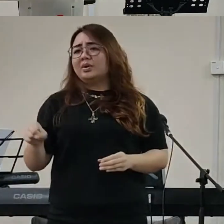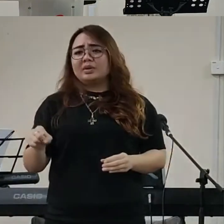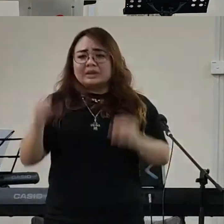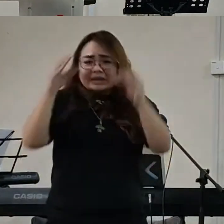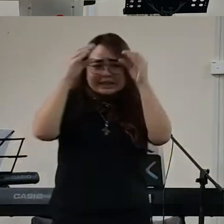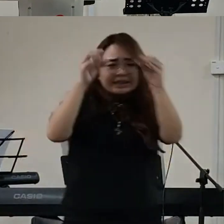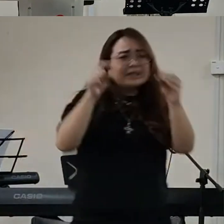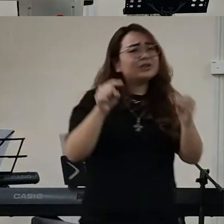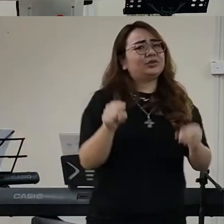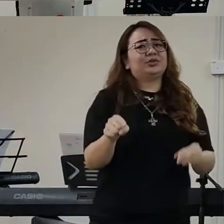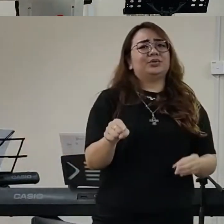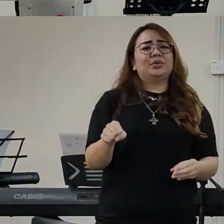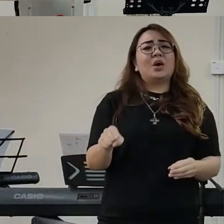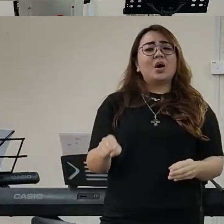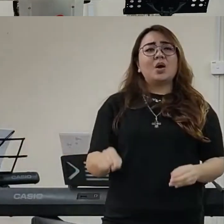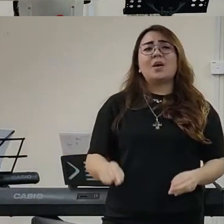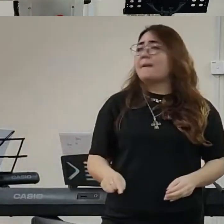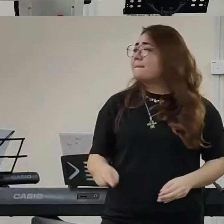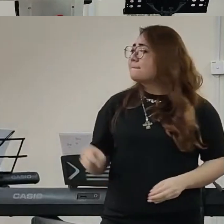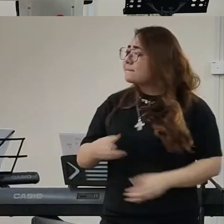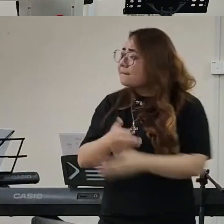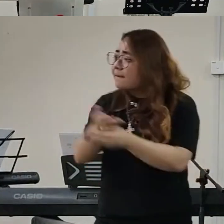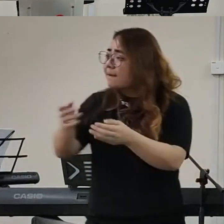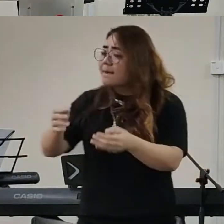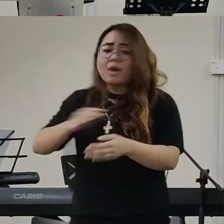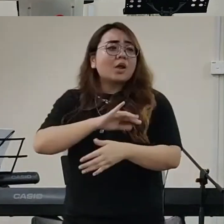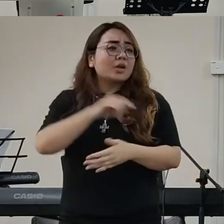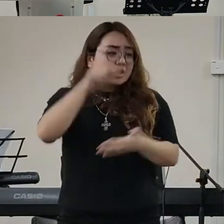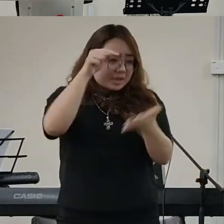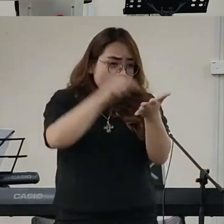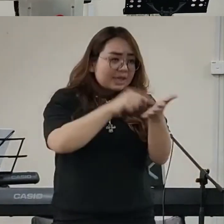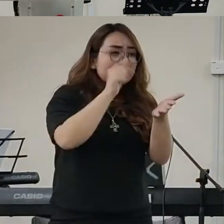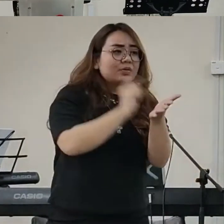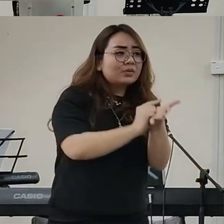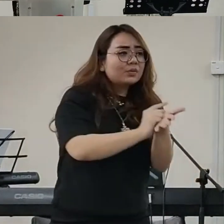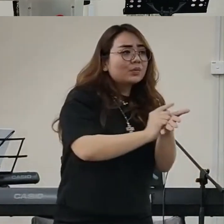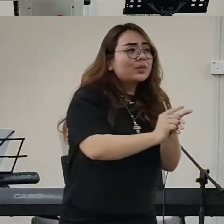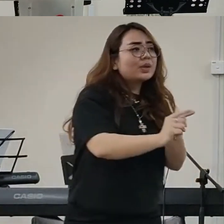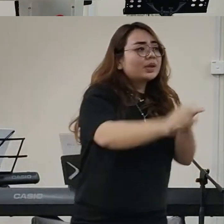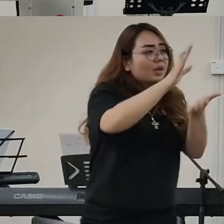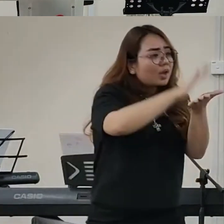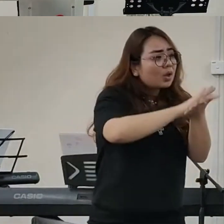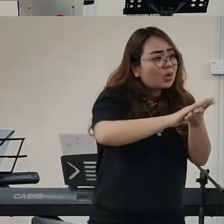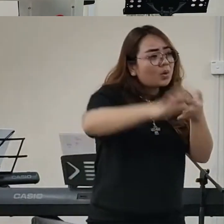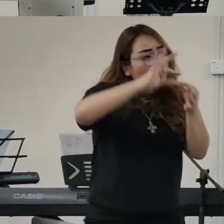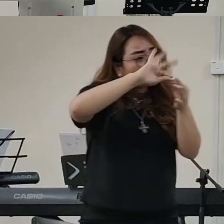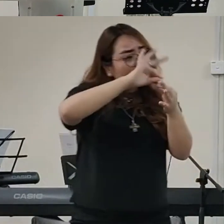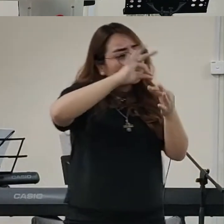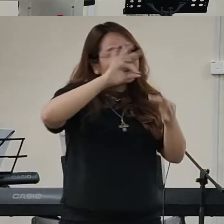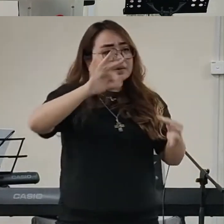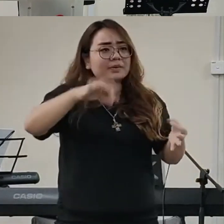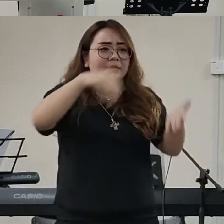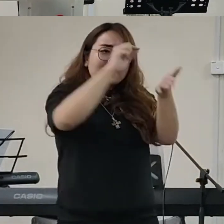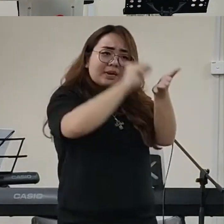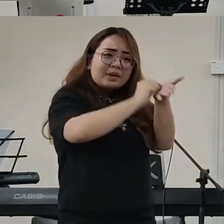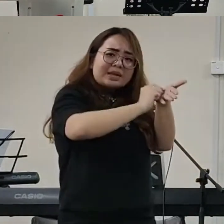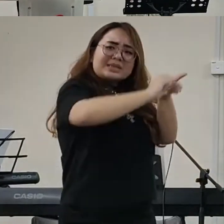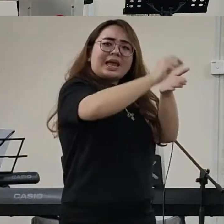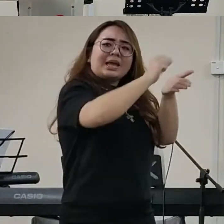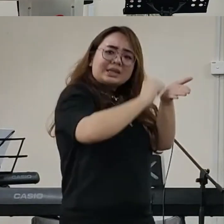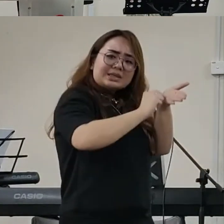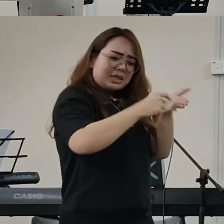of us are called to be shepherds. Take this, allow the Holy Spirit to check our hearts and our shepherding ministry. This